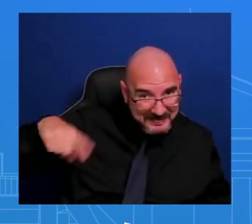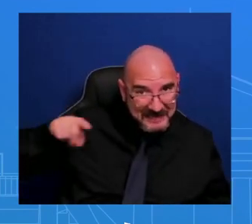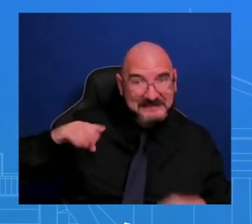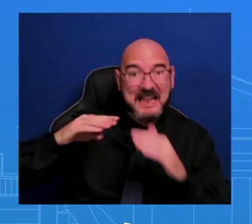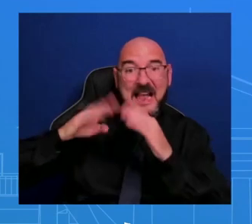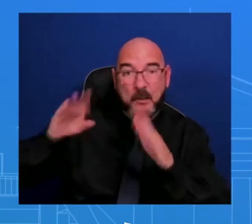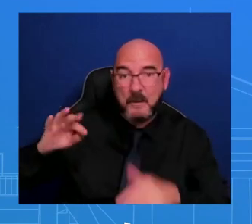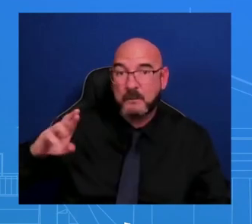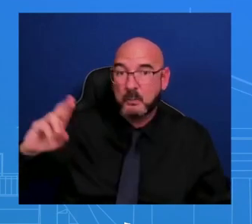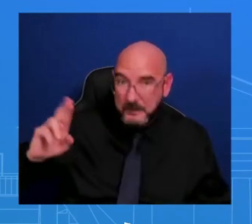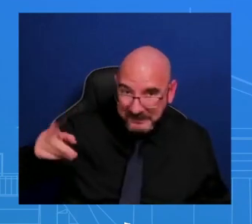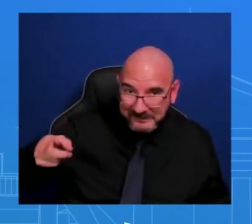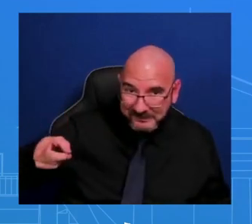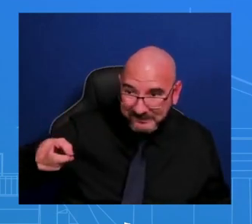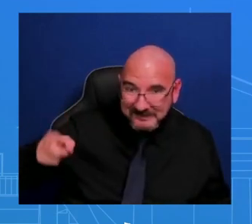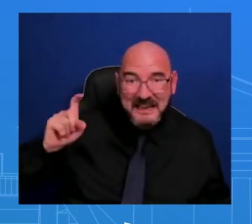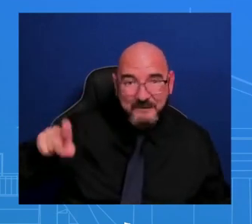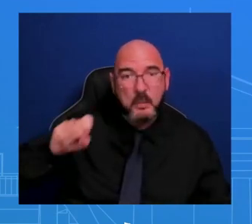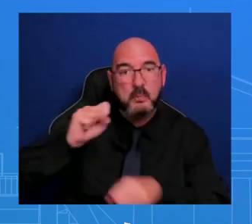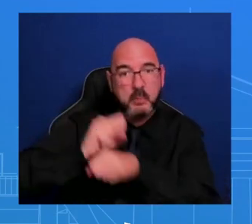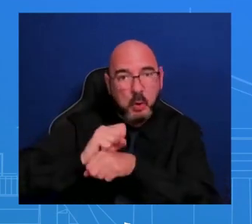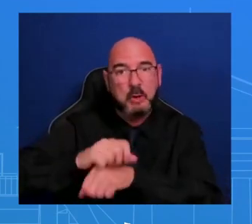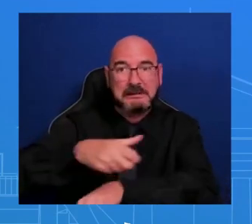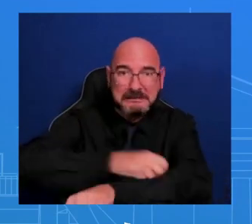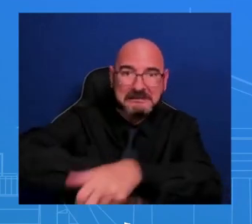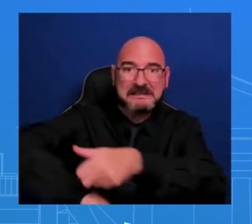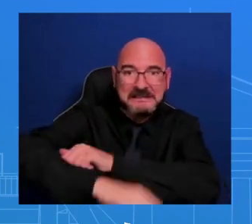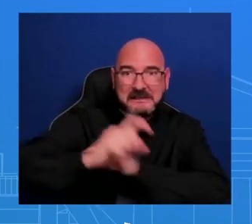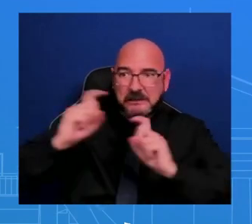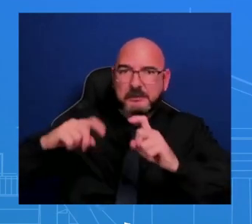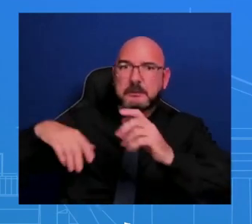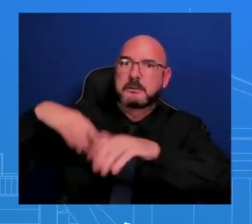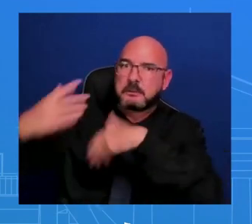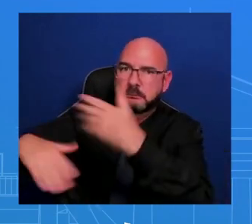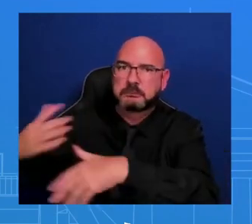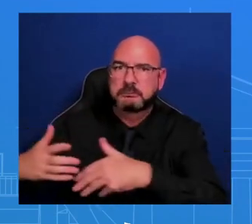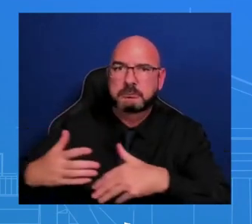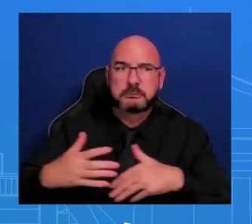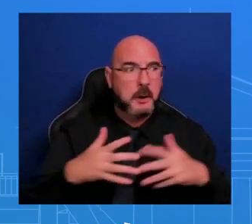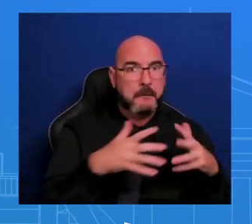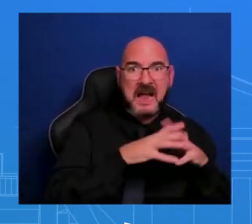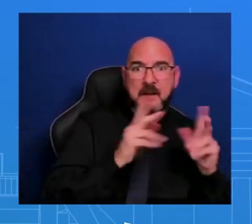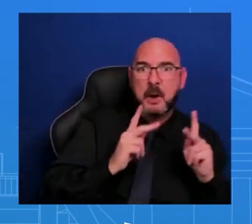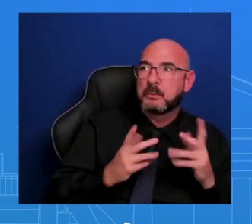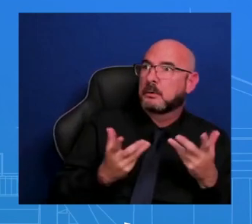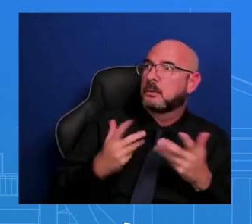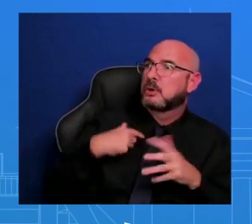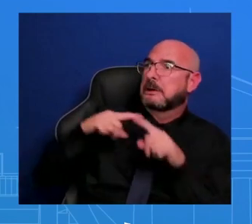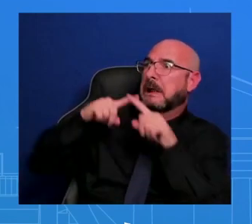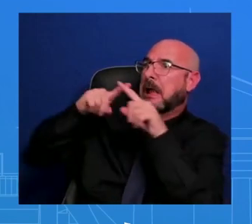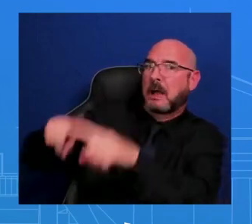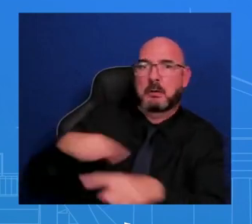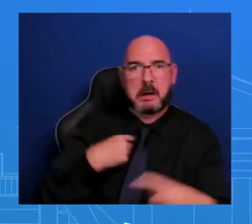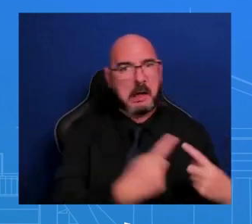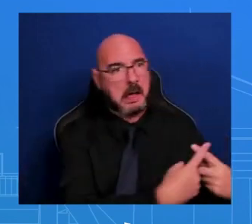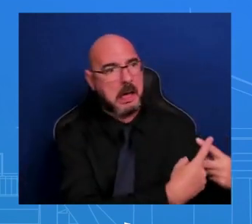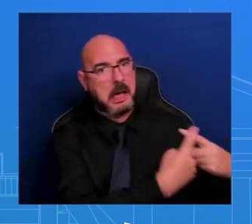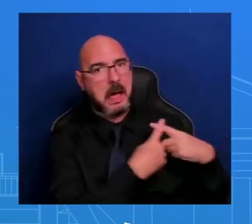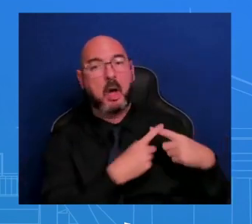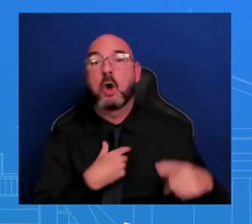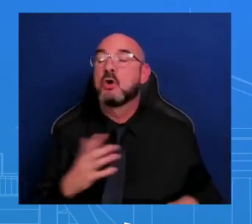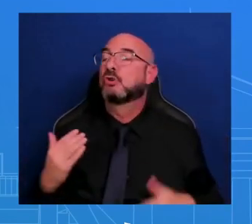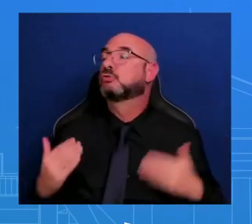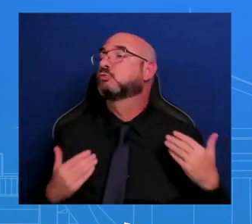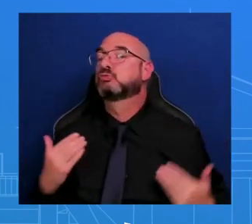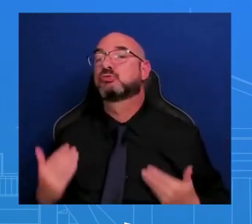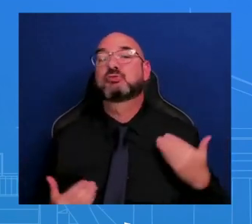to work here. The American people is counting on us. And the president is doing his job. He's doing his job domestically and as commander-in-chief. We have to see